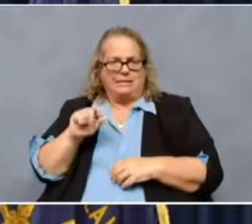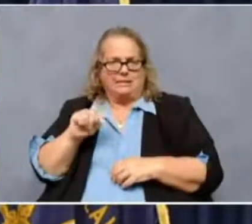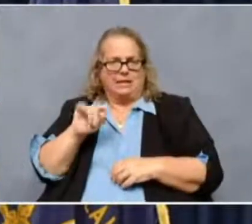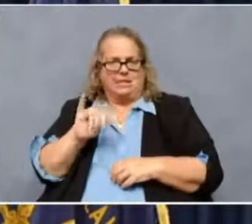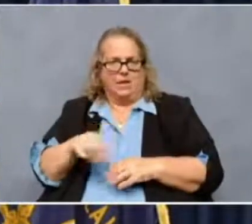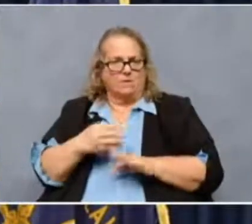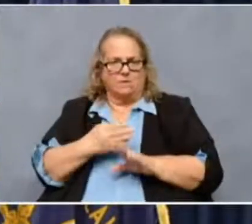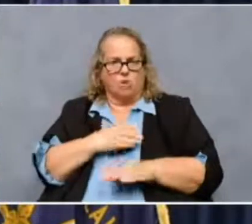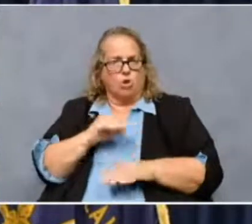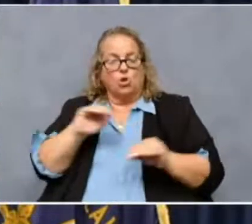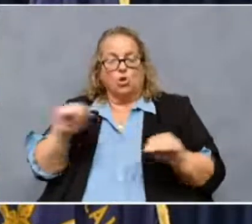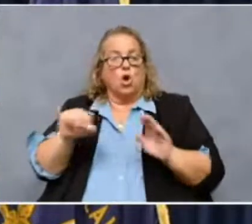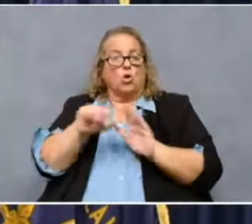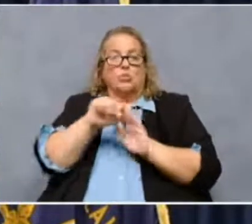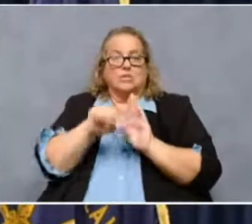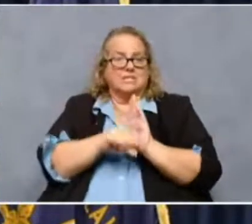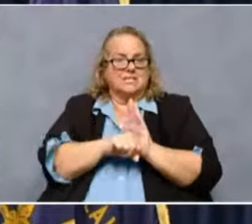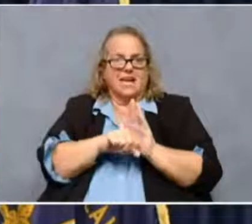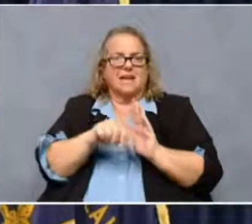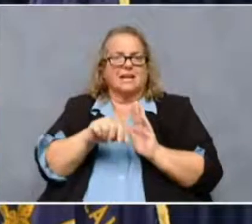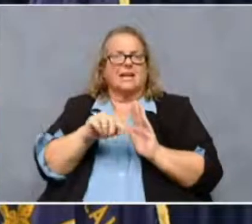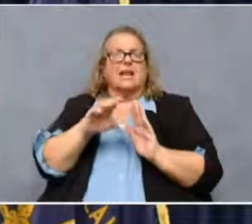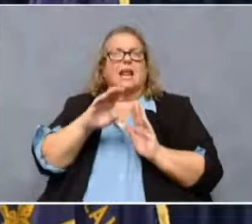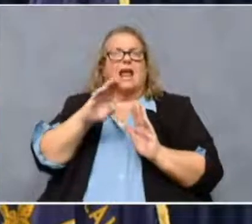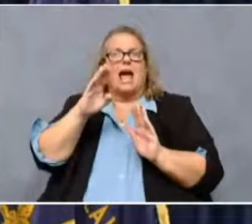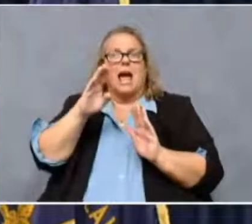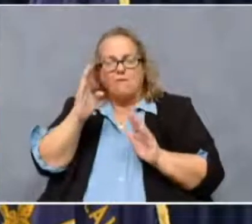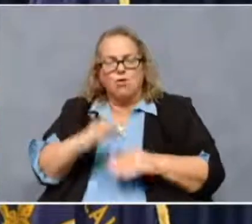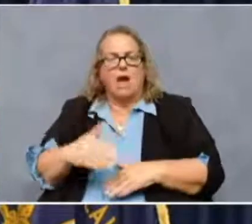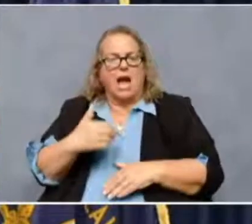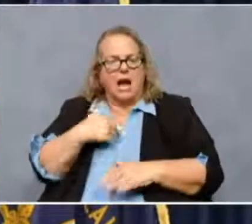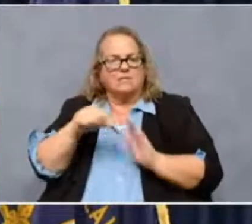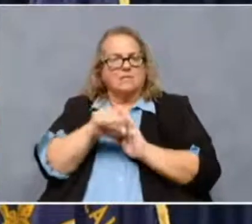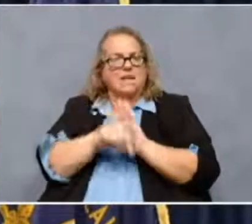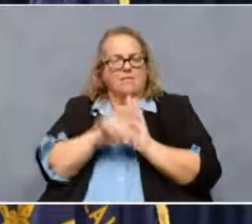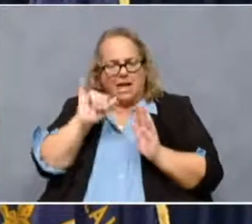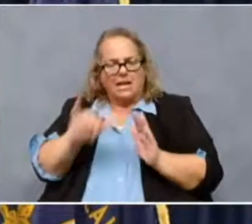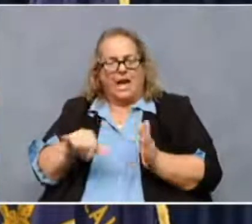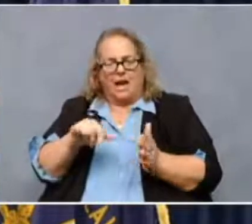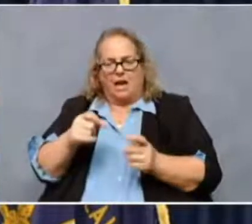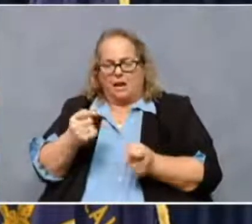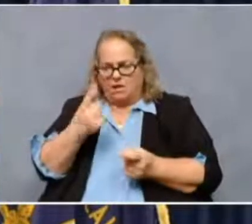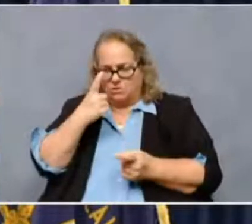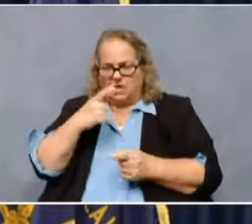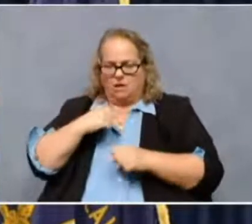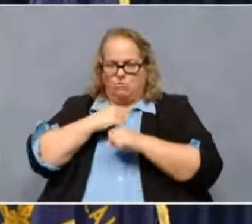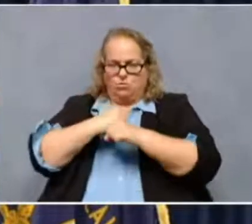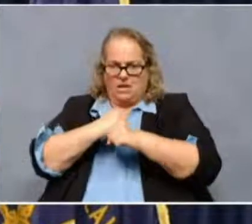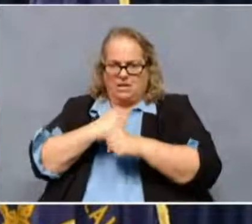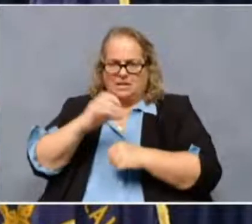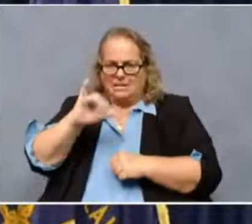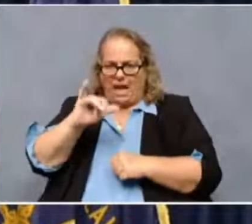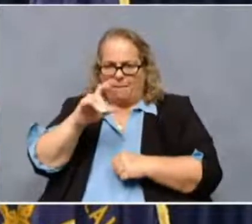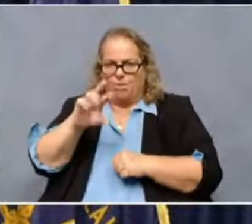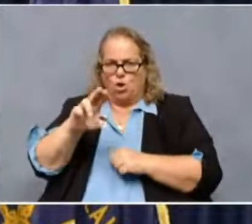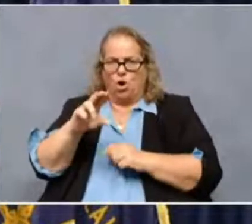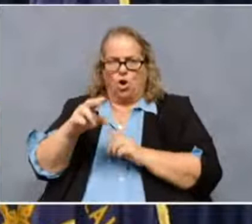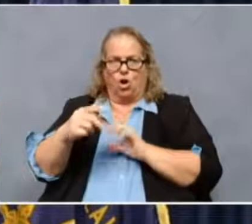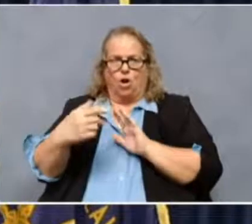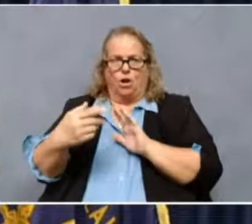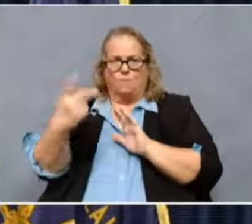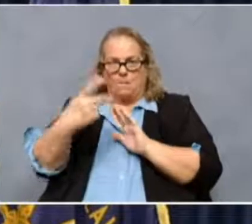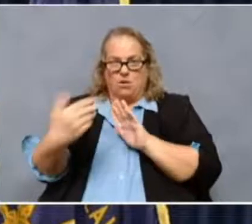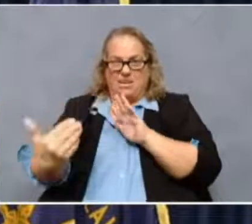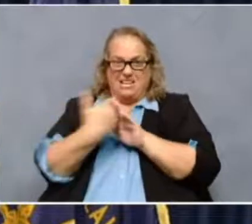withstand the cyber attacks that we now have to. No state had a system that could handle the volume that came in. And even if it